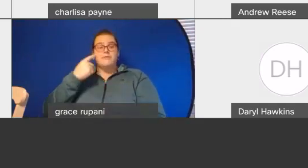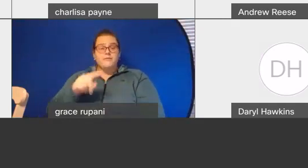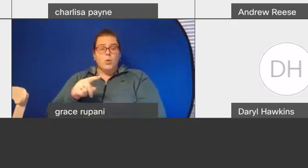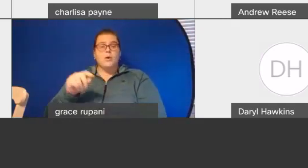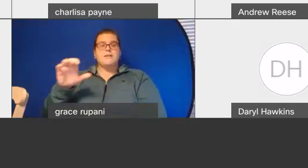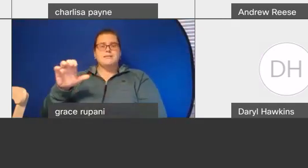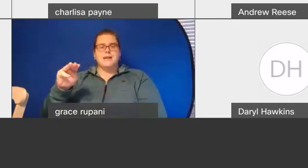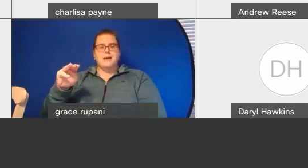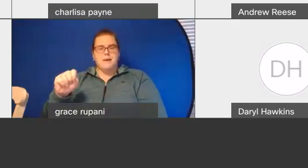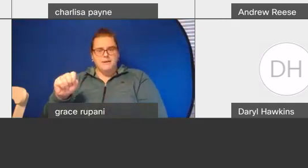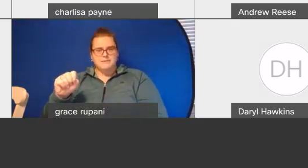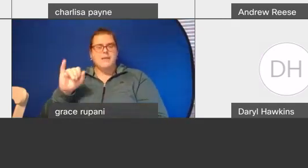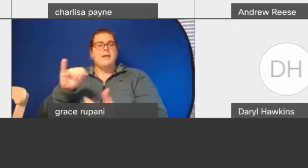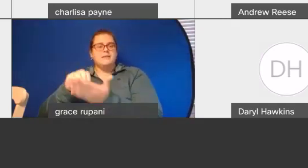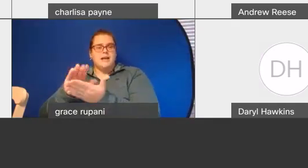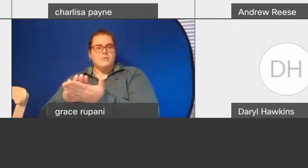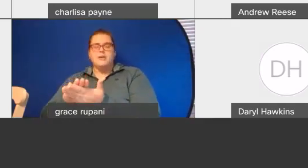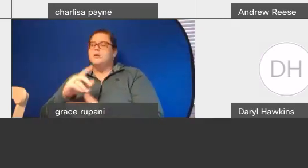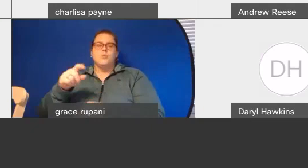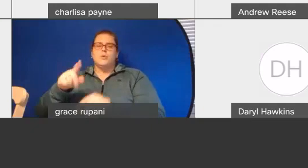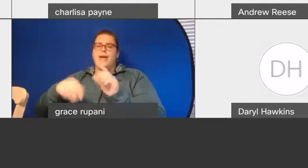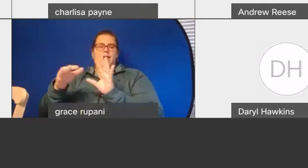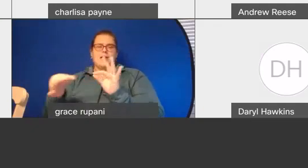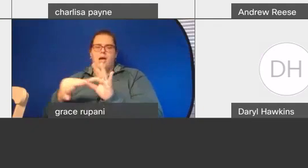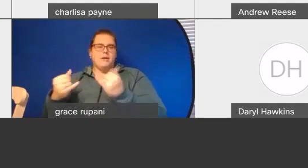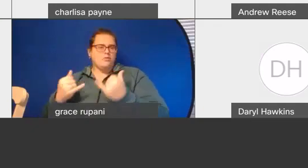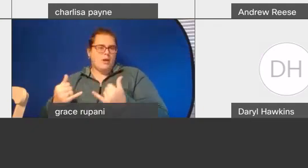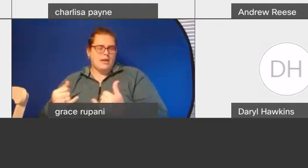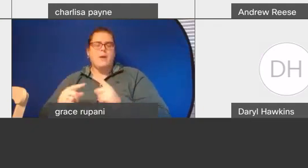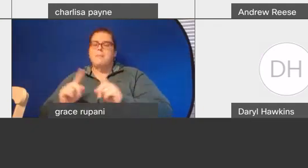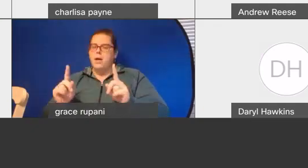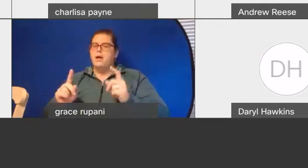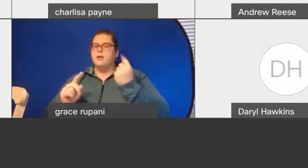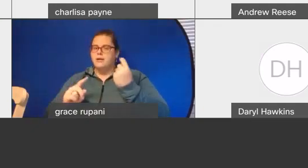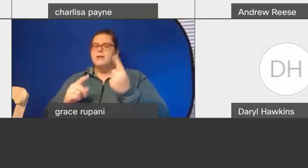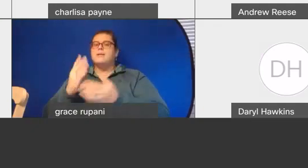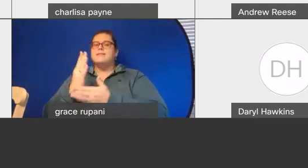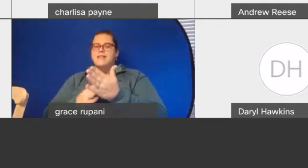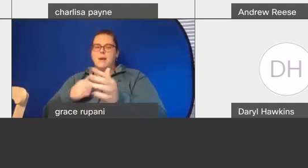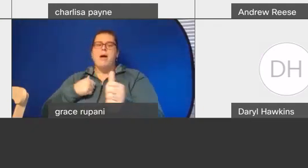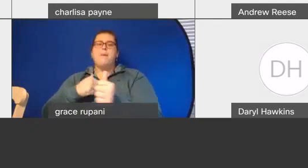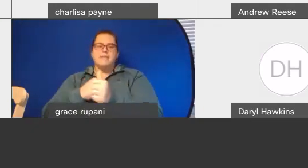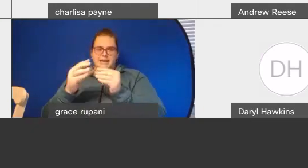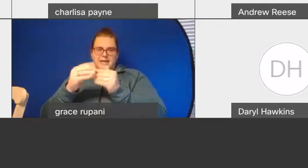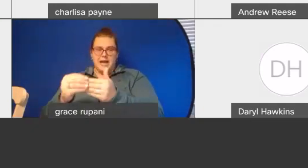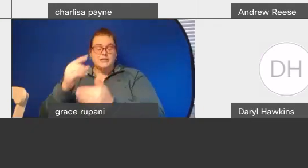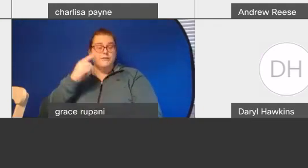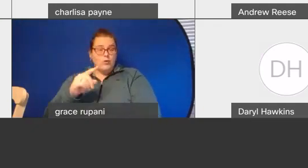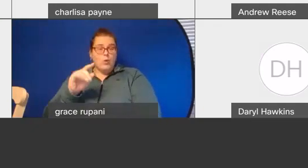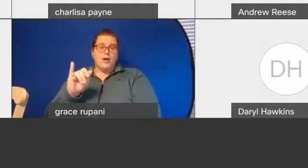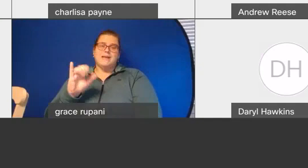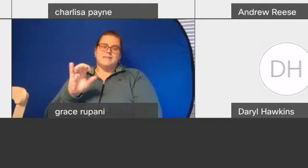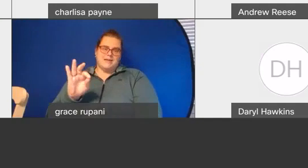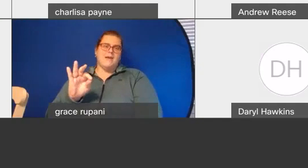going to comment on that at this time, but there is some updated guidance for ICF, as Daryl had shared, that is in the works